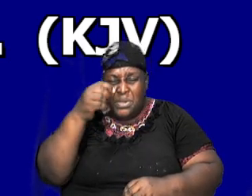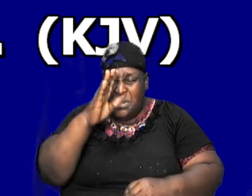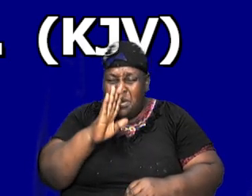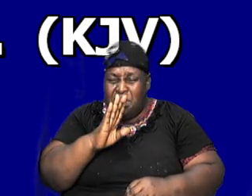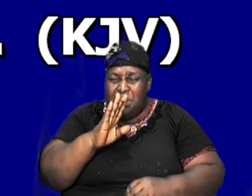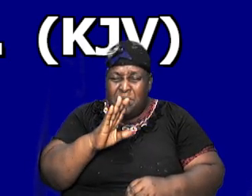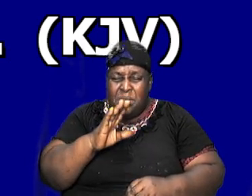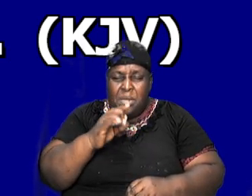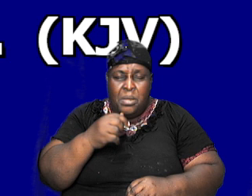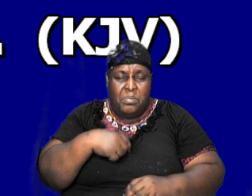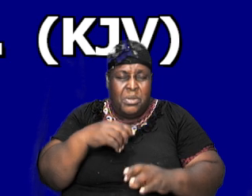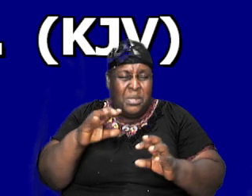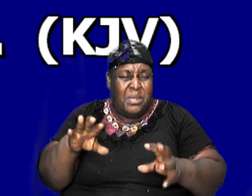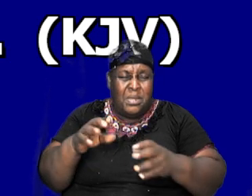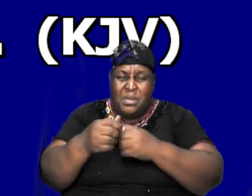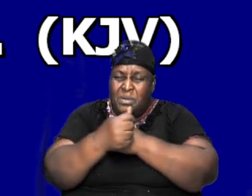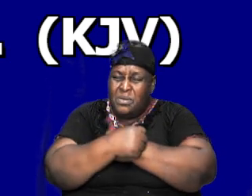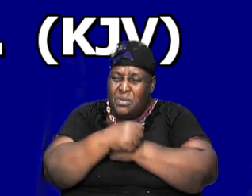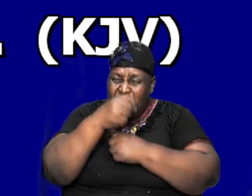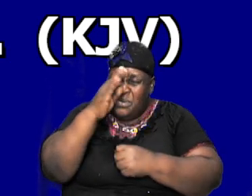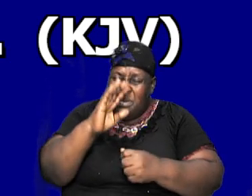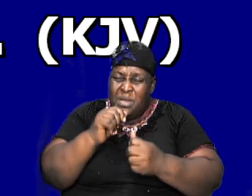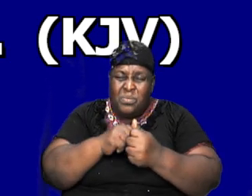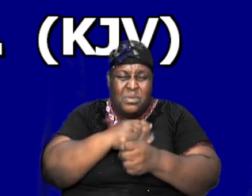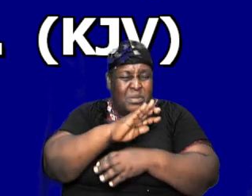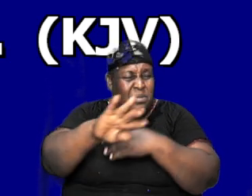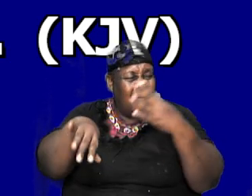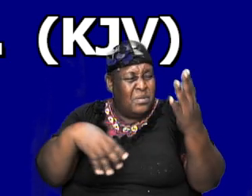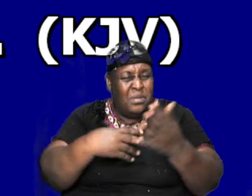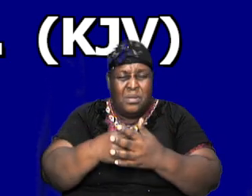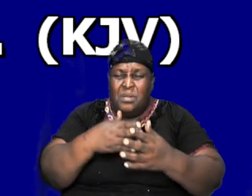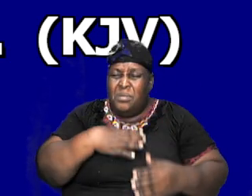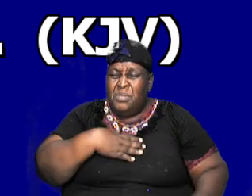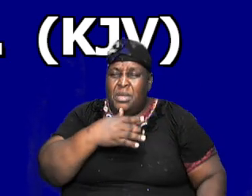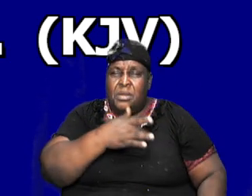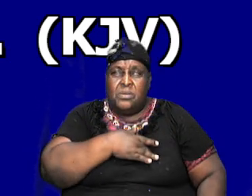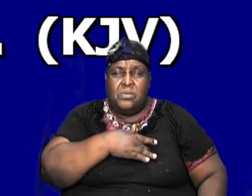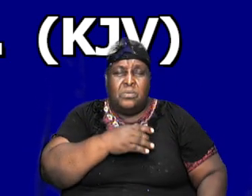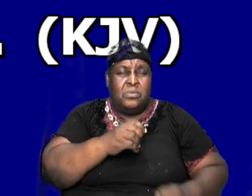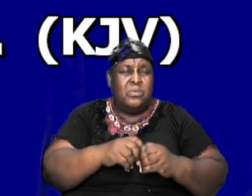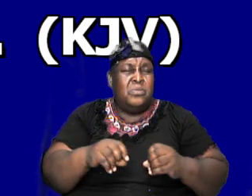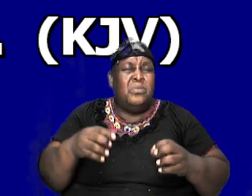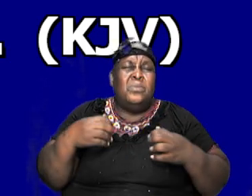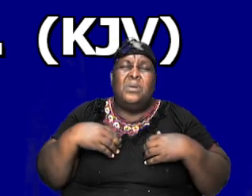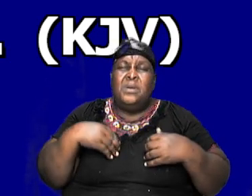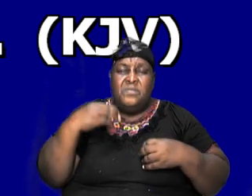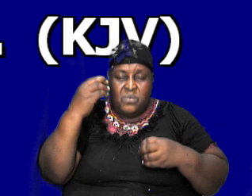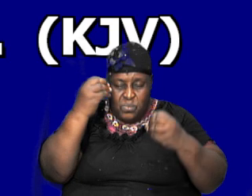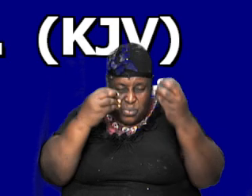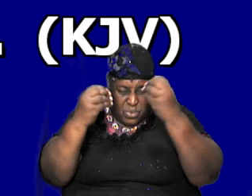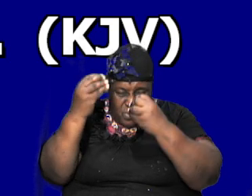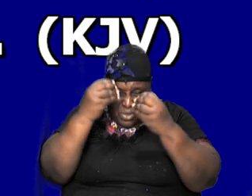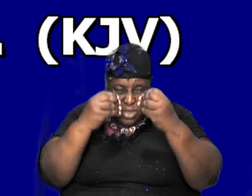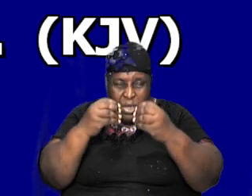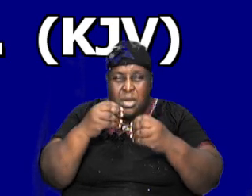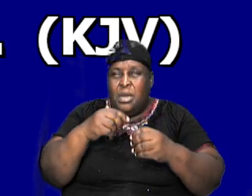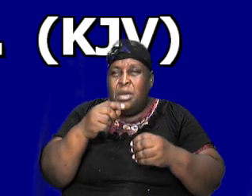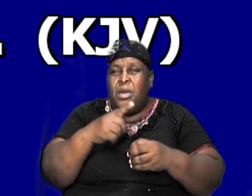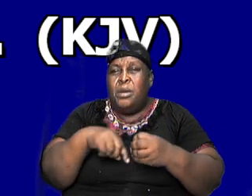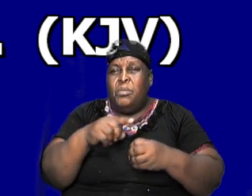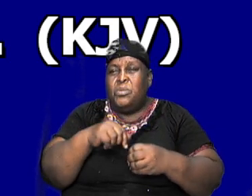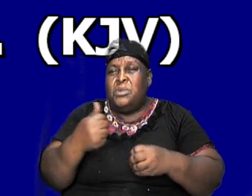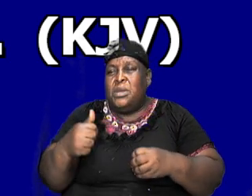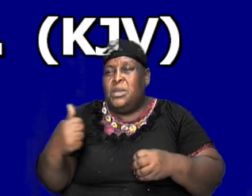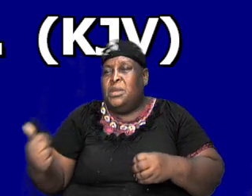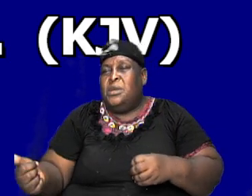love him with all my heart. I don't have to worry about loving any other God. I can give this one God all my love.